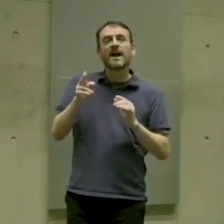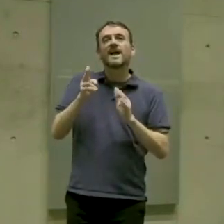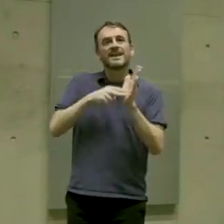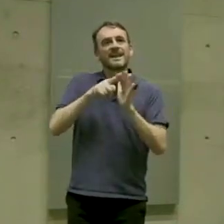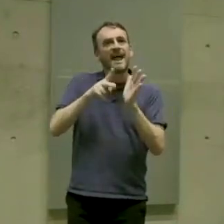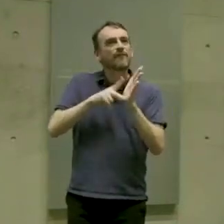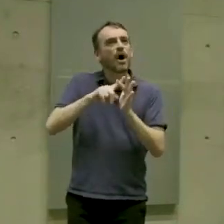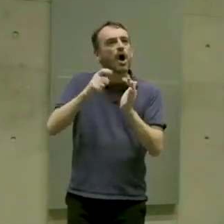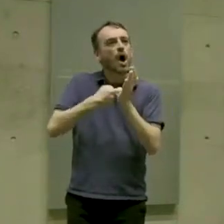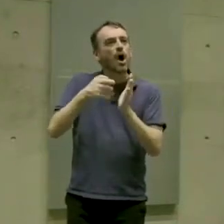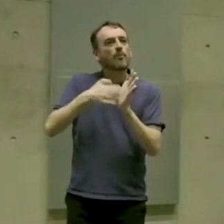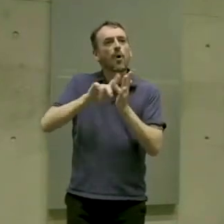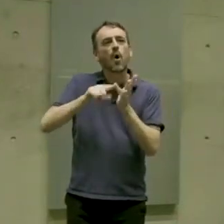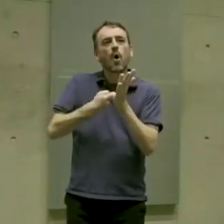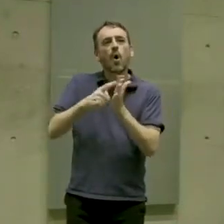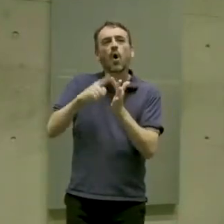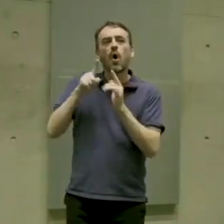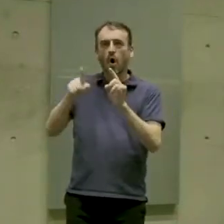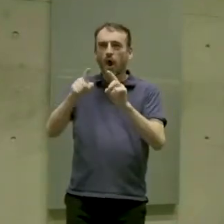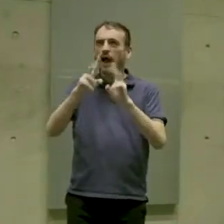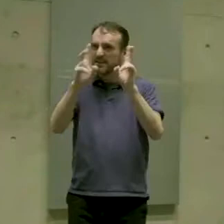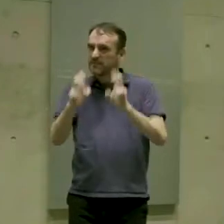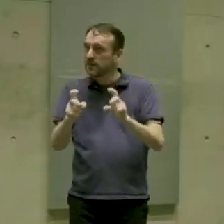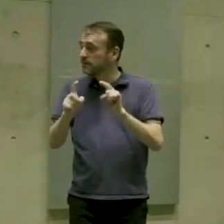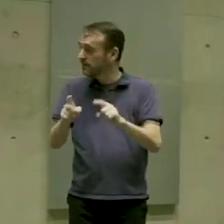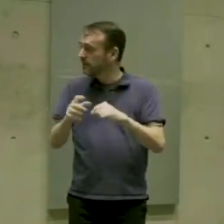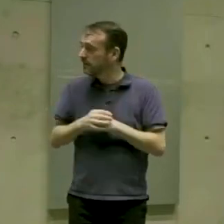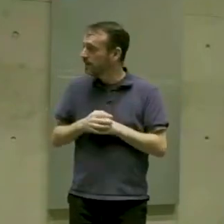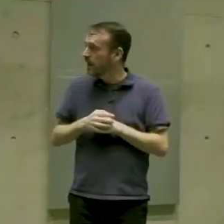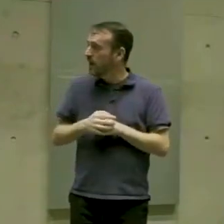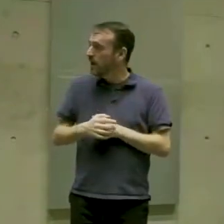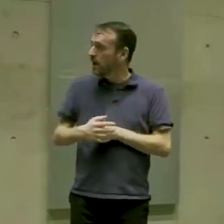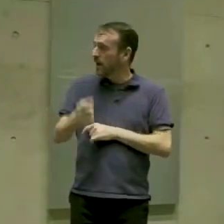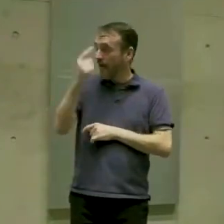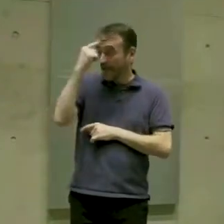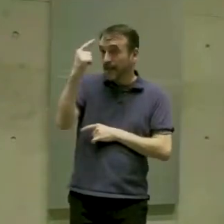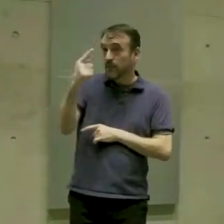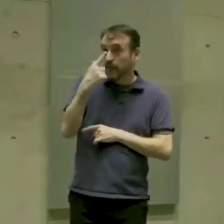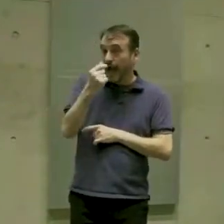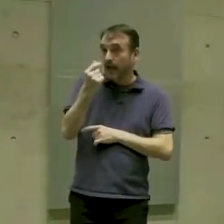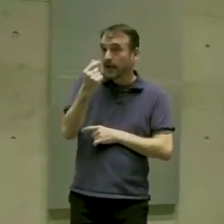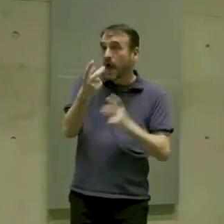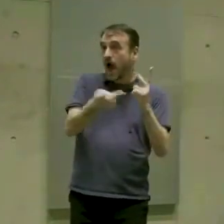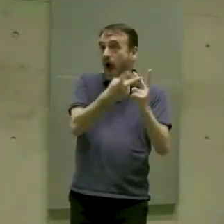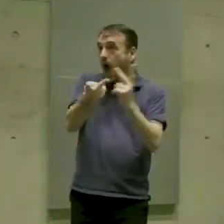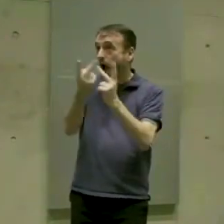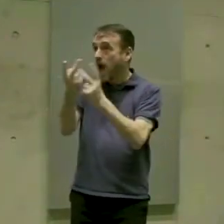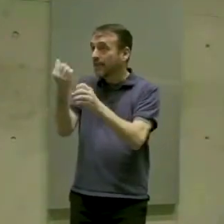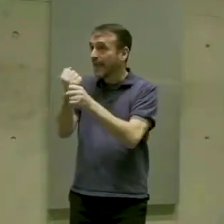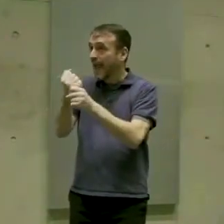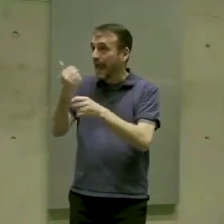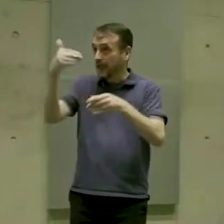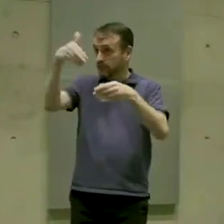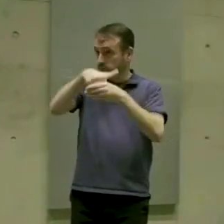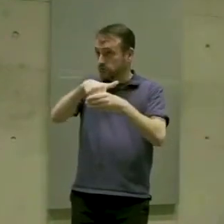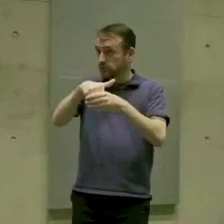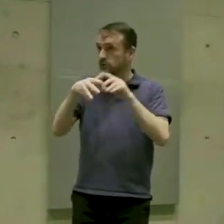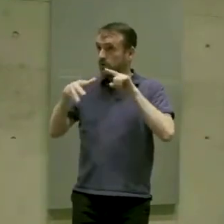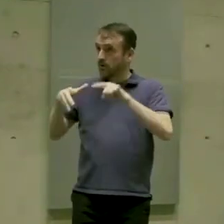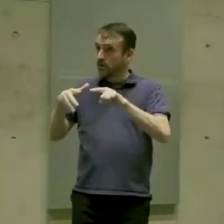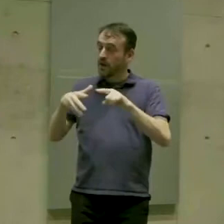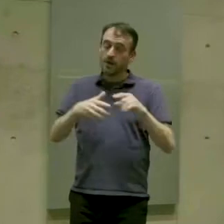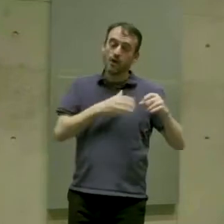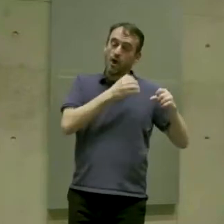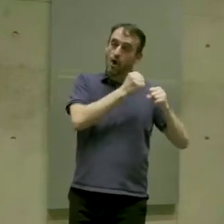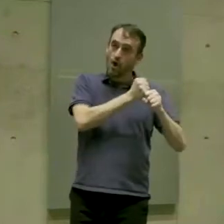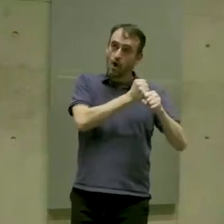I want to cast a bit of a wider net. I believe that rather than any in-game allusions to the genre, the